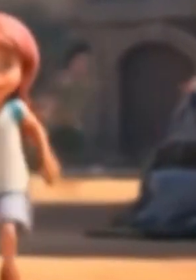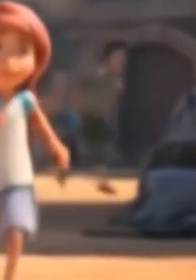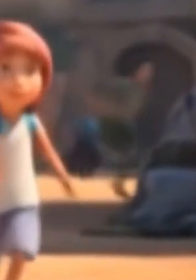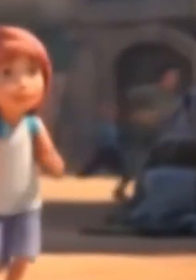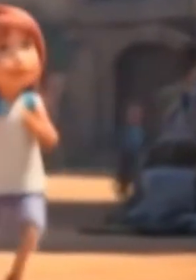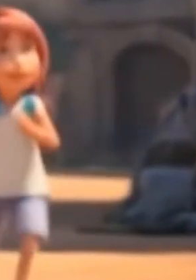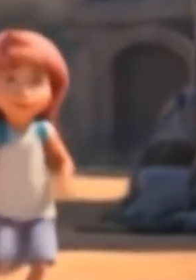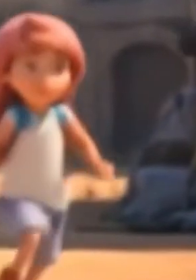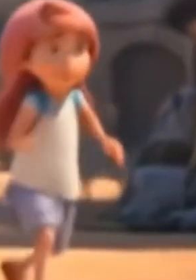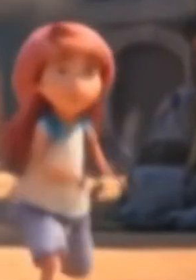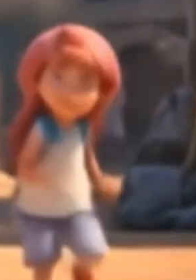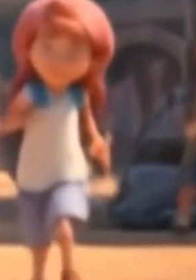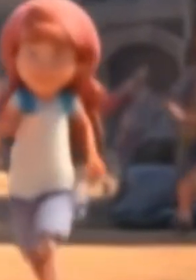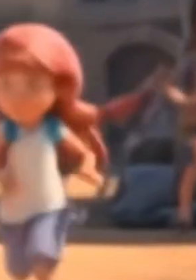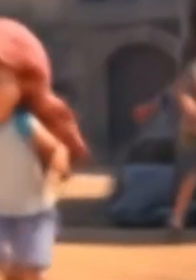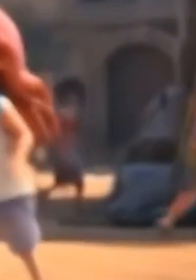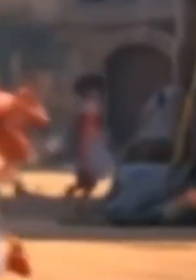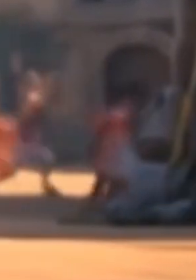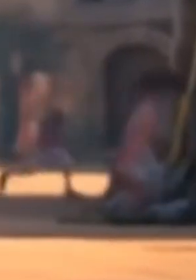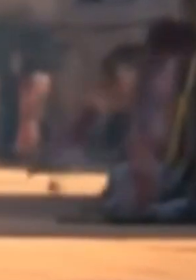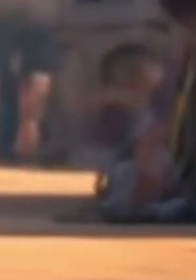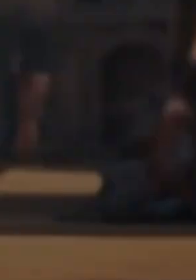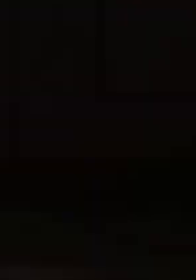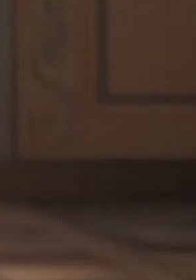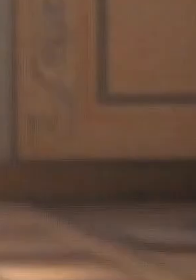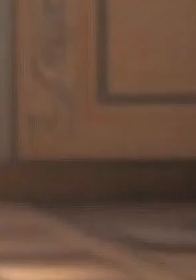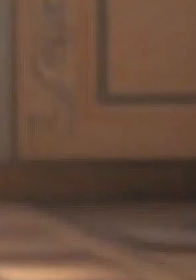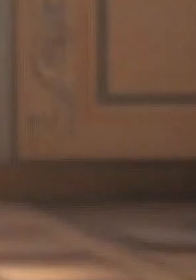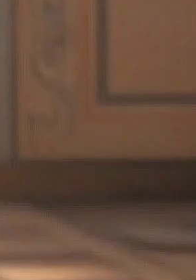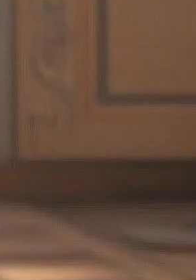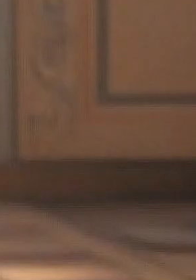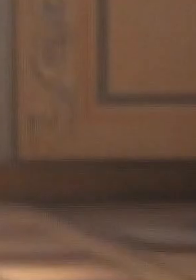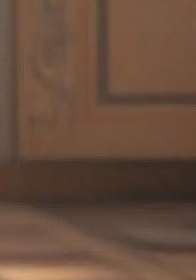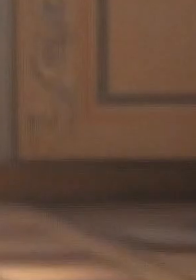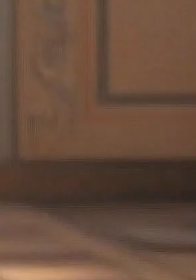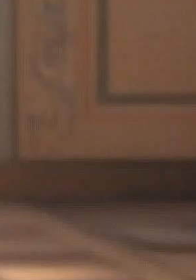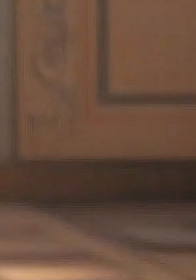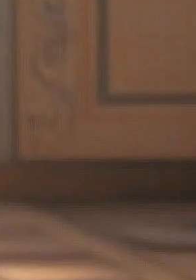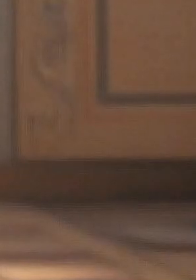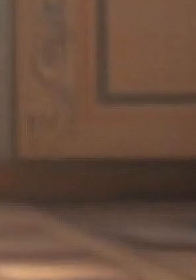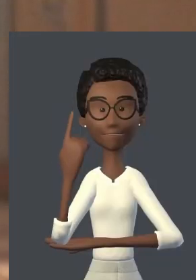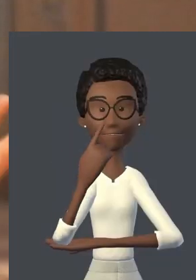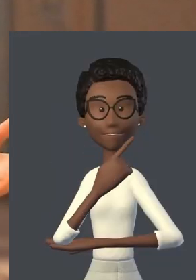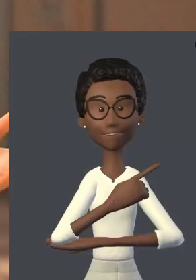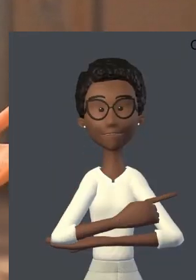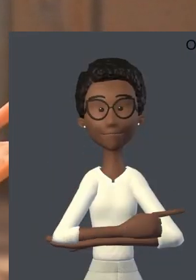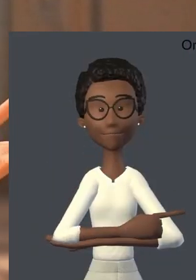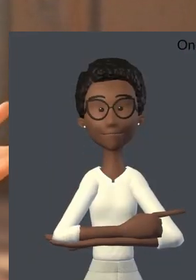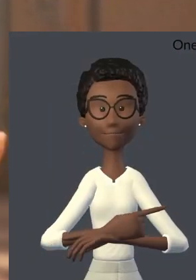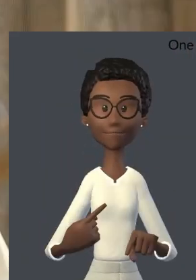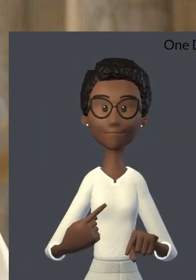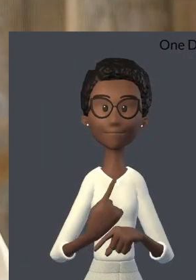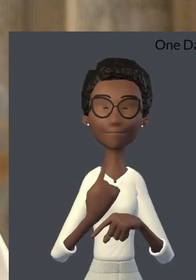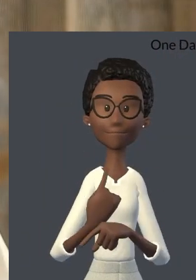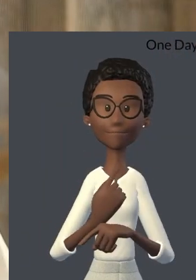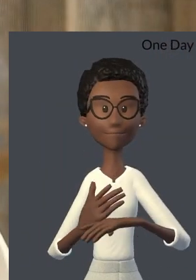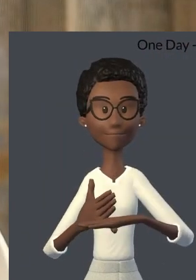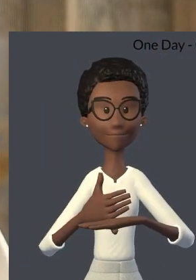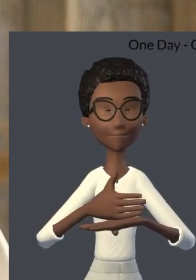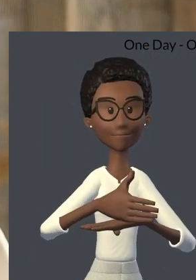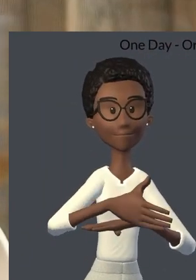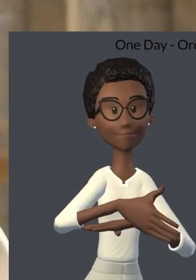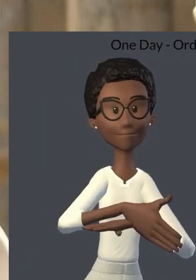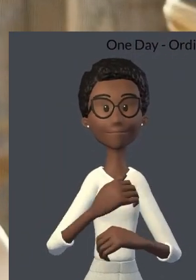as a mother. And yet, she still prayed. They both did, even when God felt far. Then, one